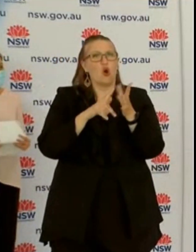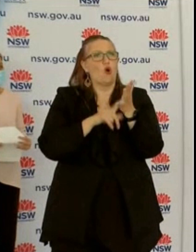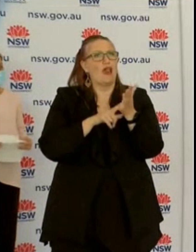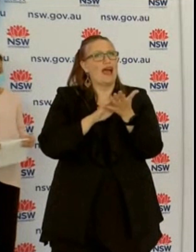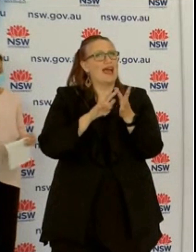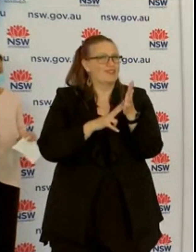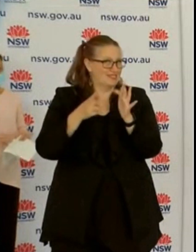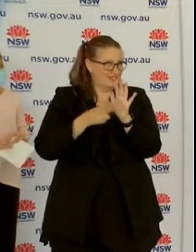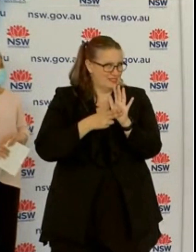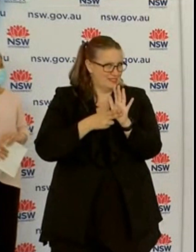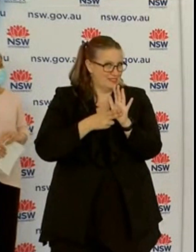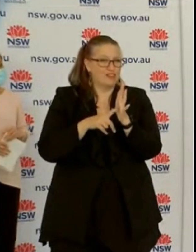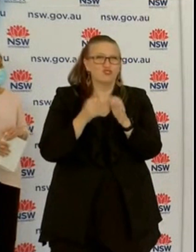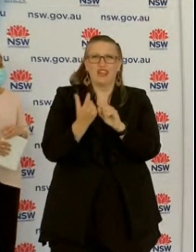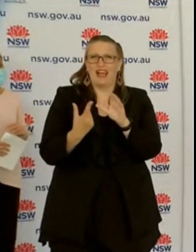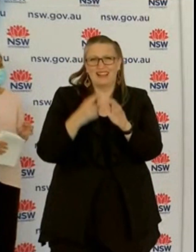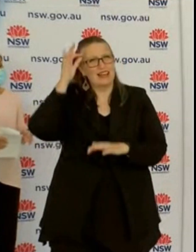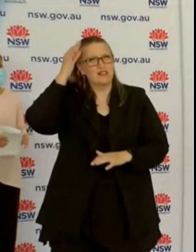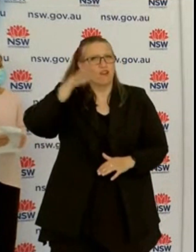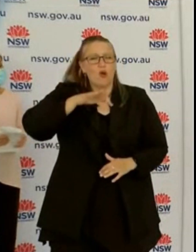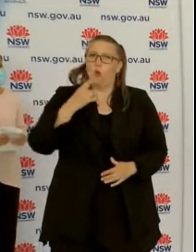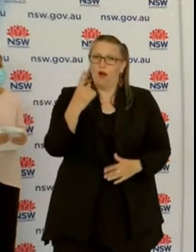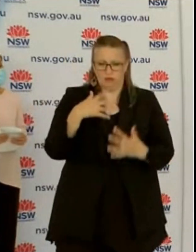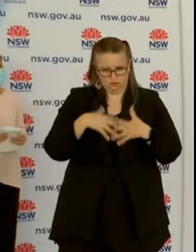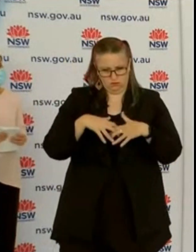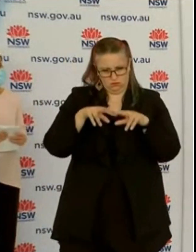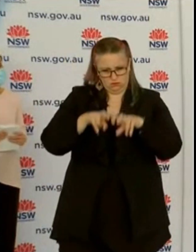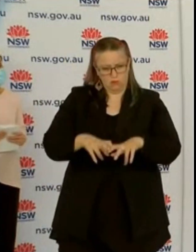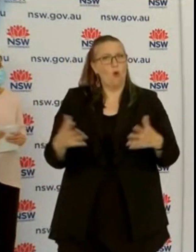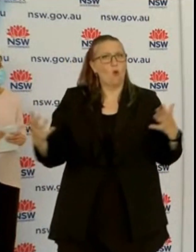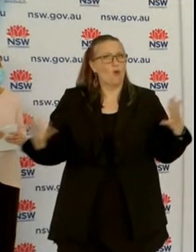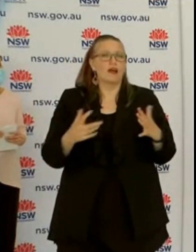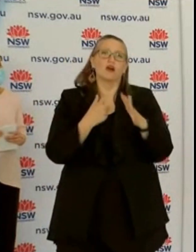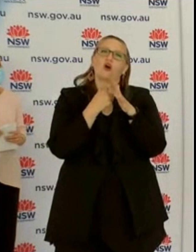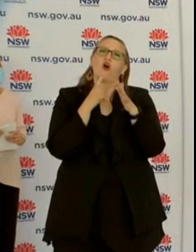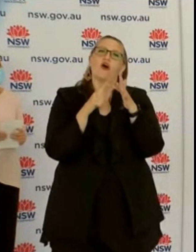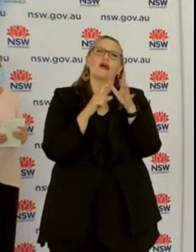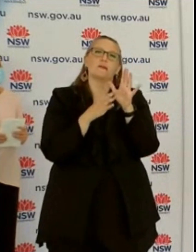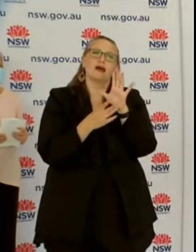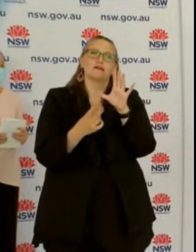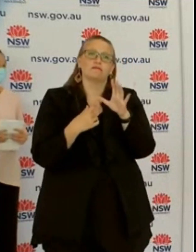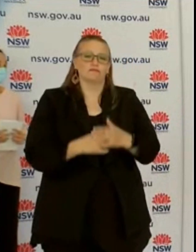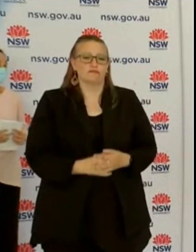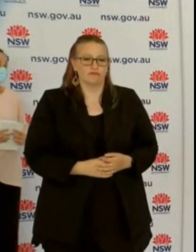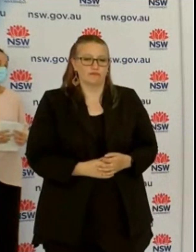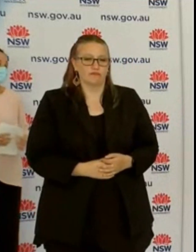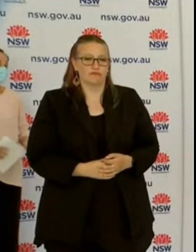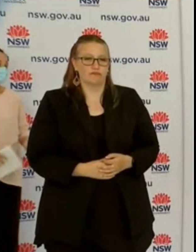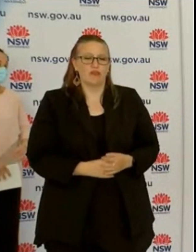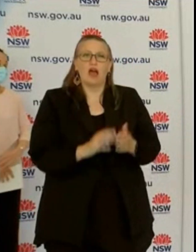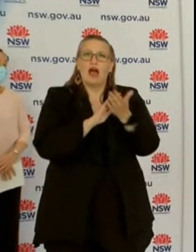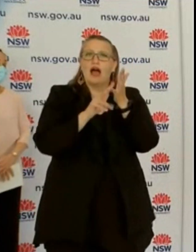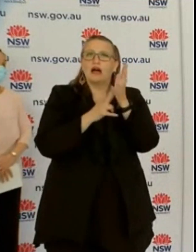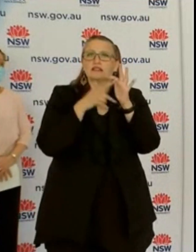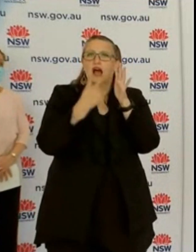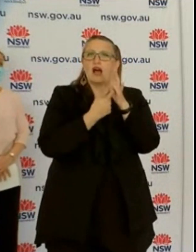local government area, and there's 1 case currently under investigation in the Kiama LGA. In the Hunter New England